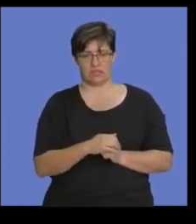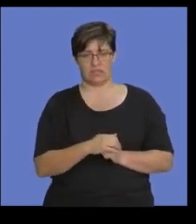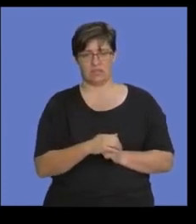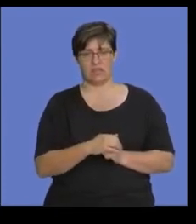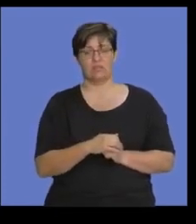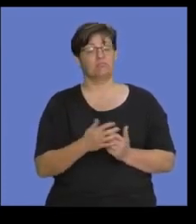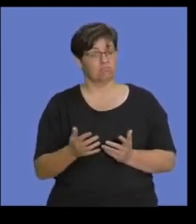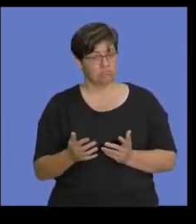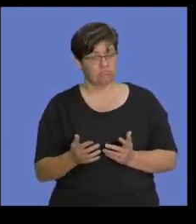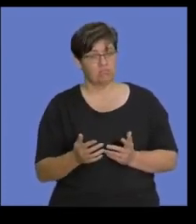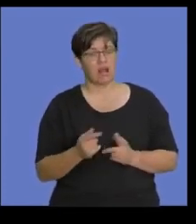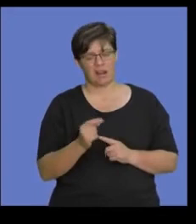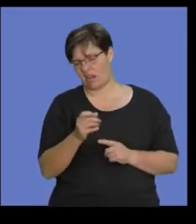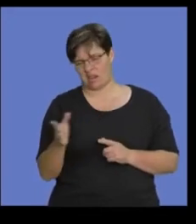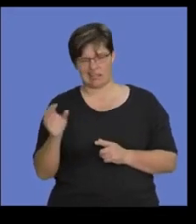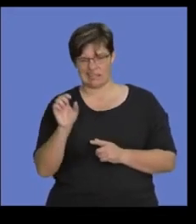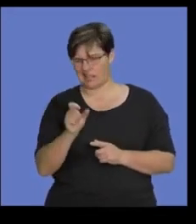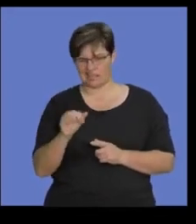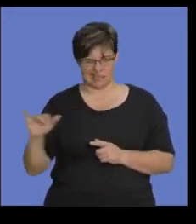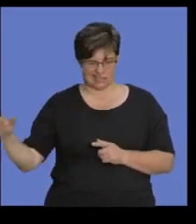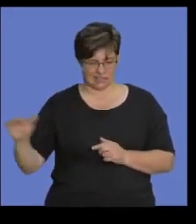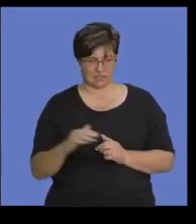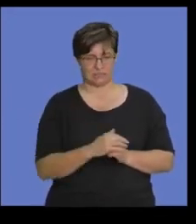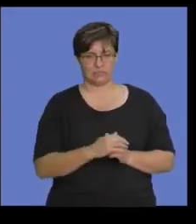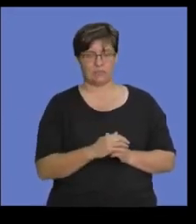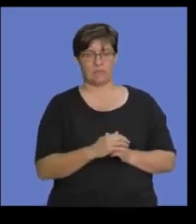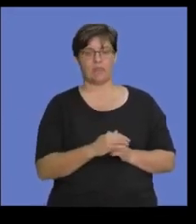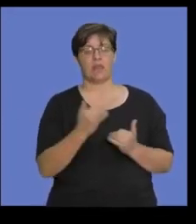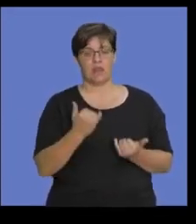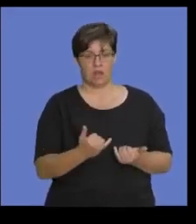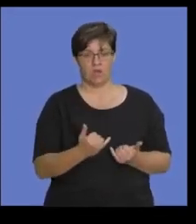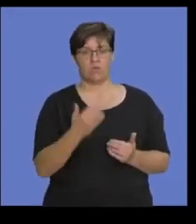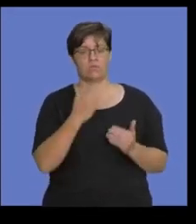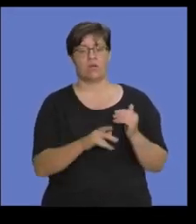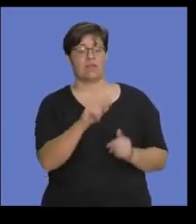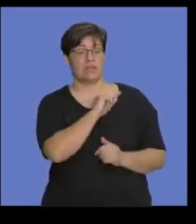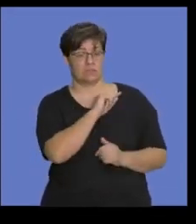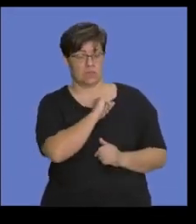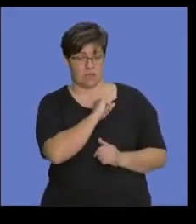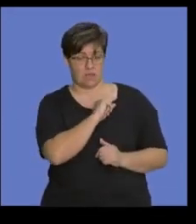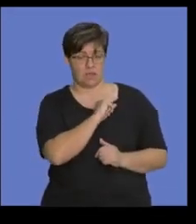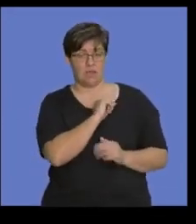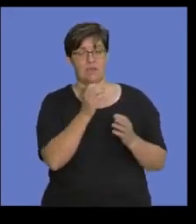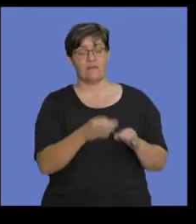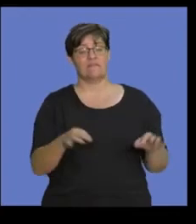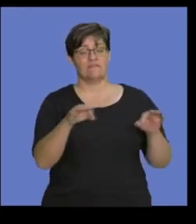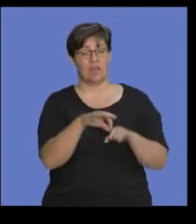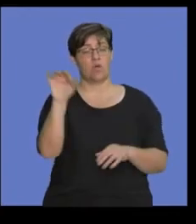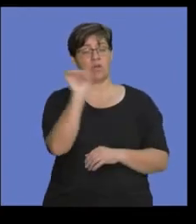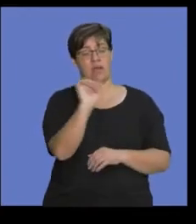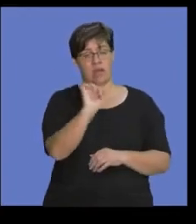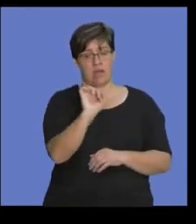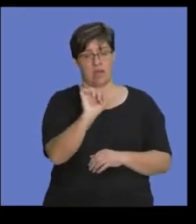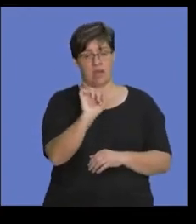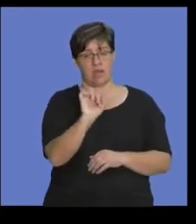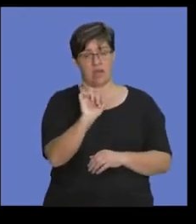546 rands. And a couple of cents there. So you will then conclude. Therefore, the value of